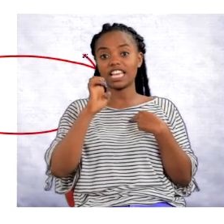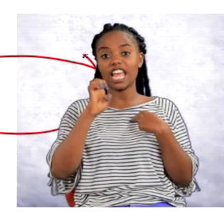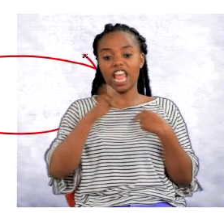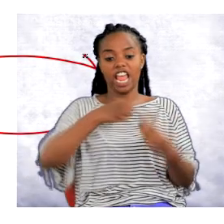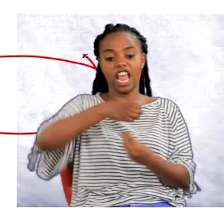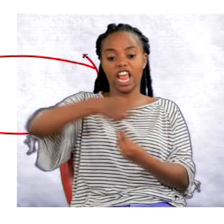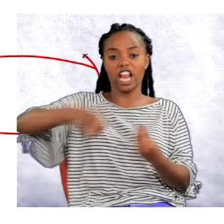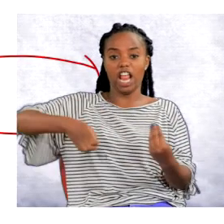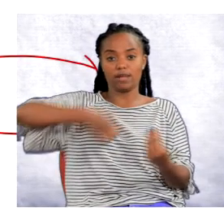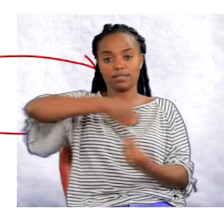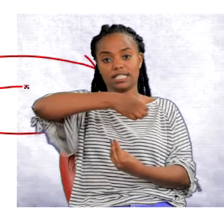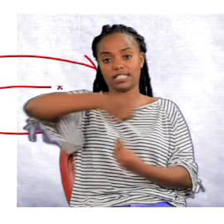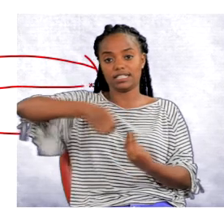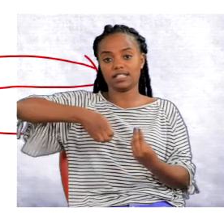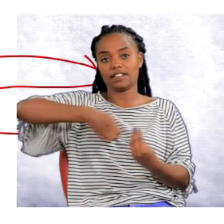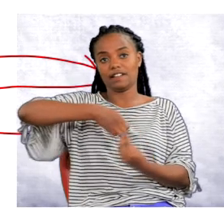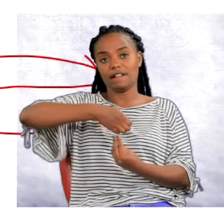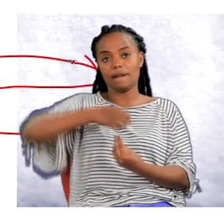this ellipse assume,